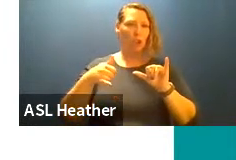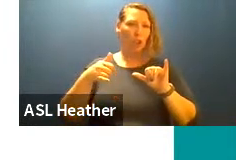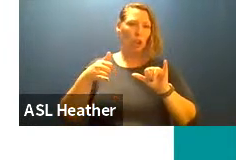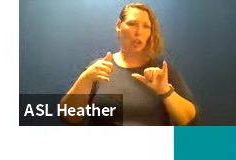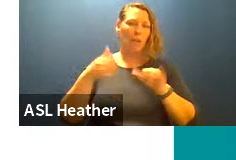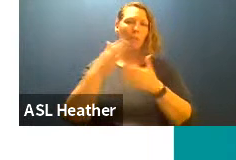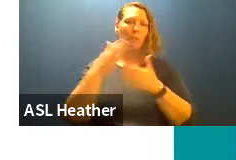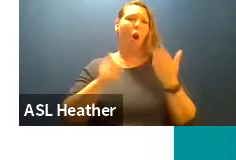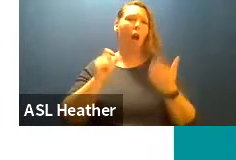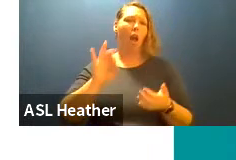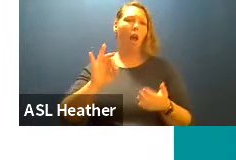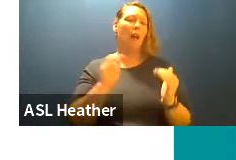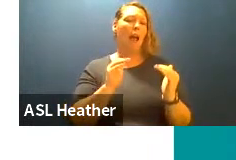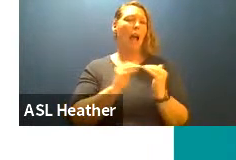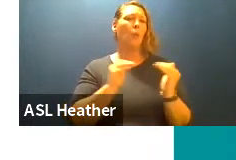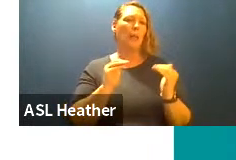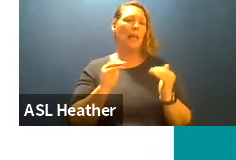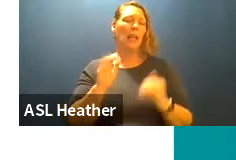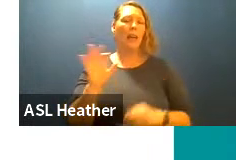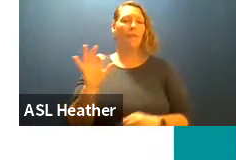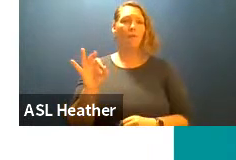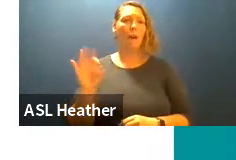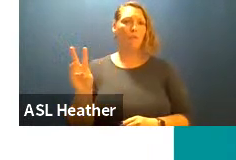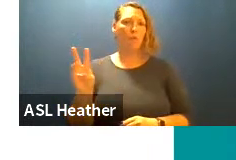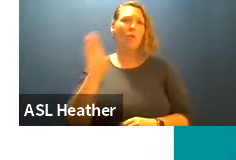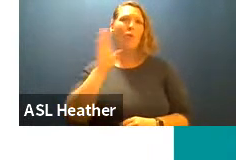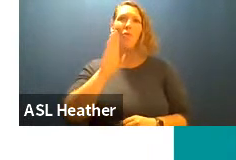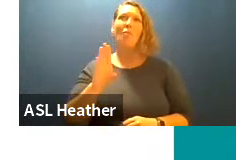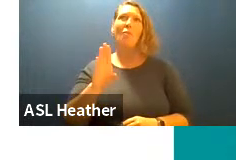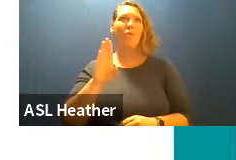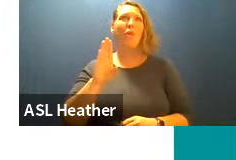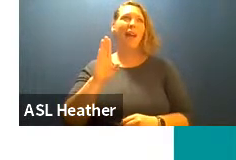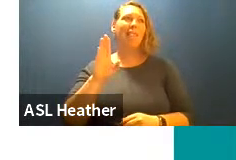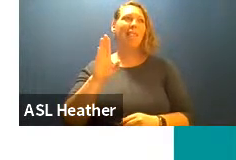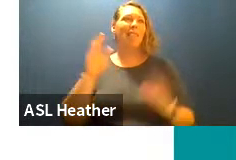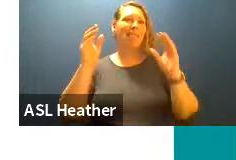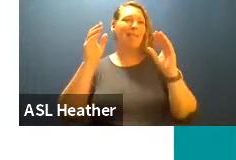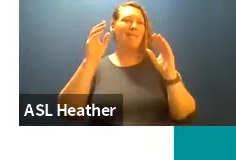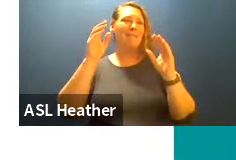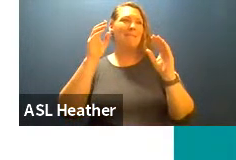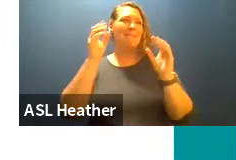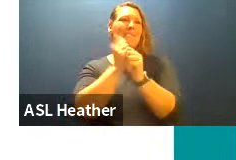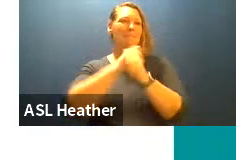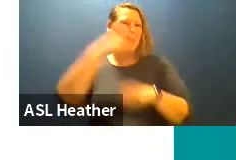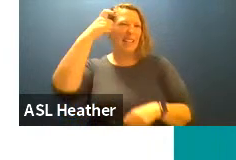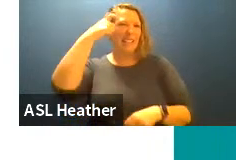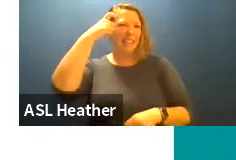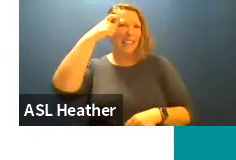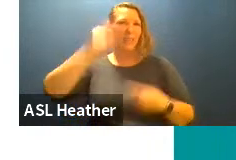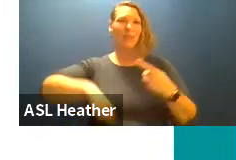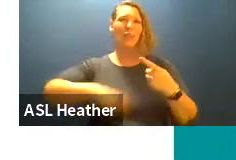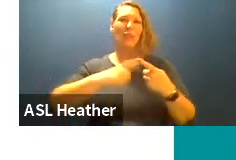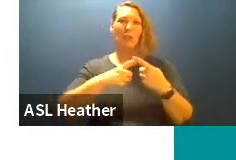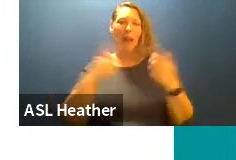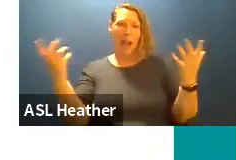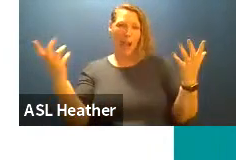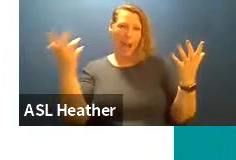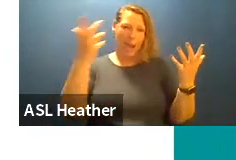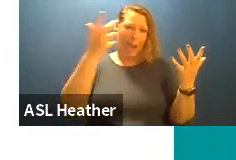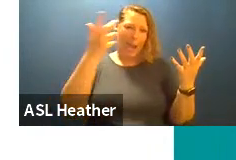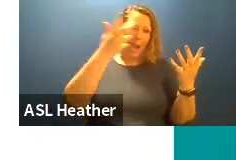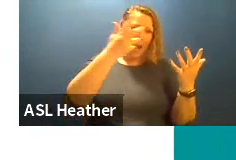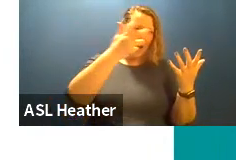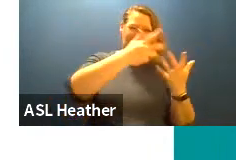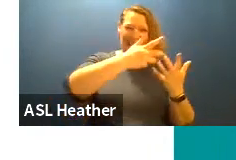framework. And so it will all make more sense once we kind of see it all pulled together. What we've been working on